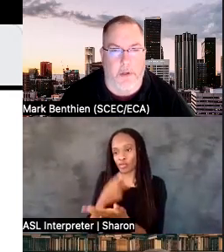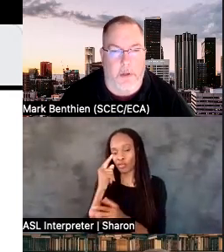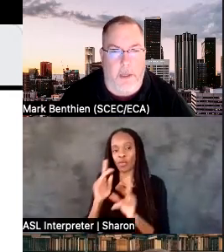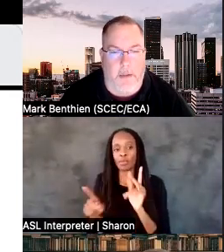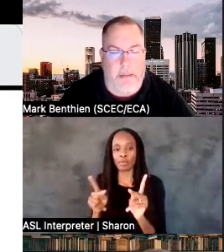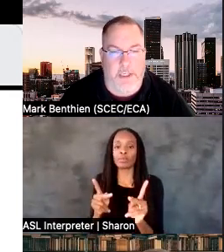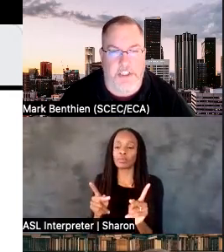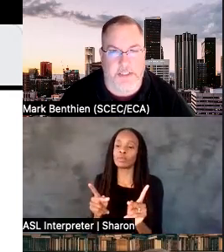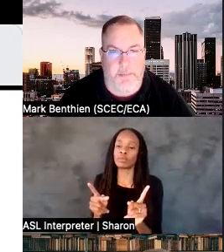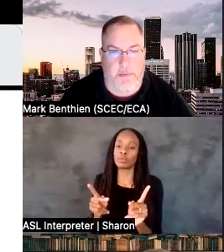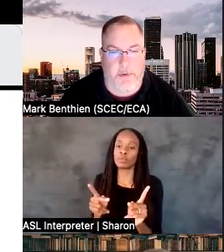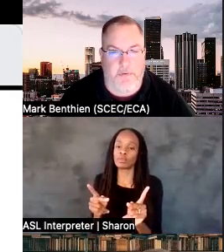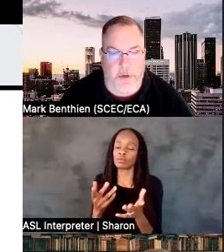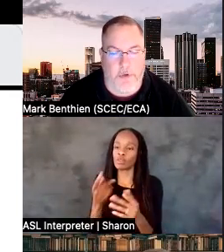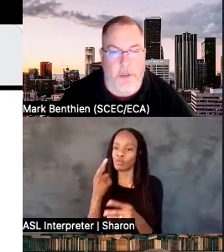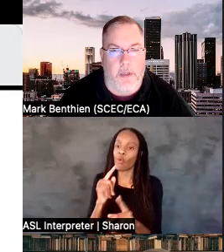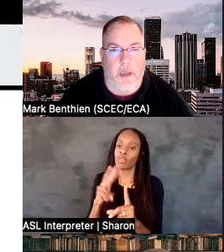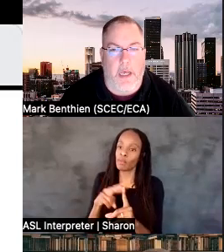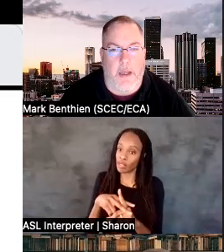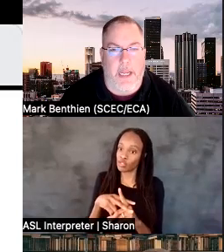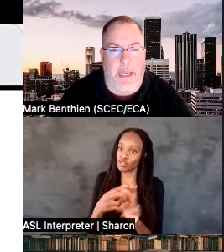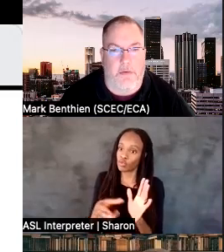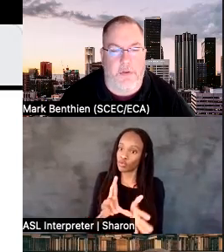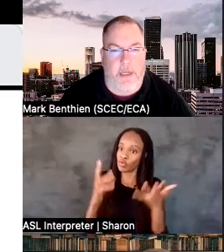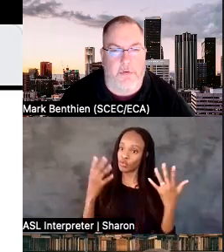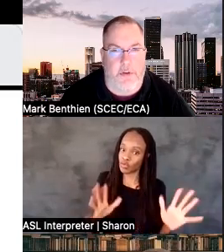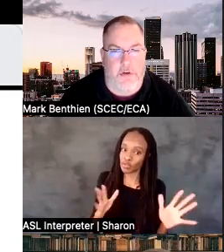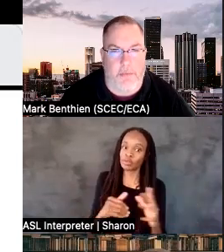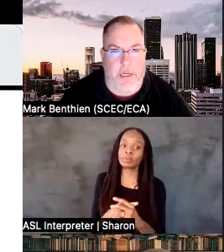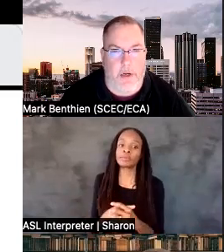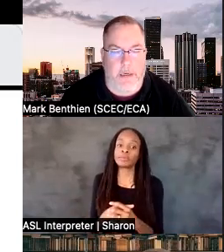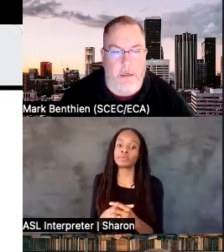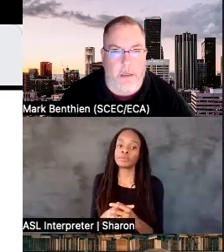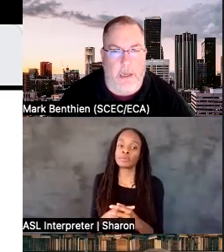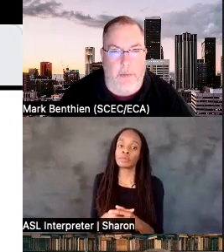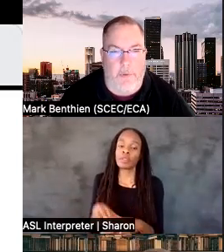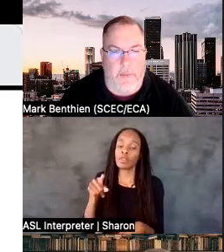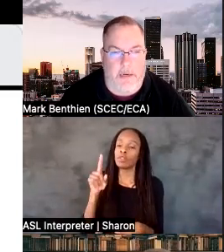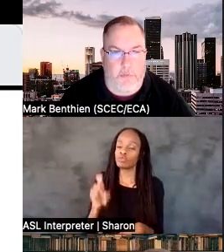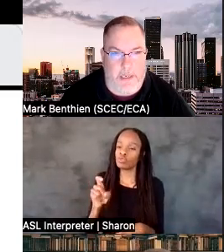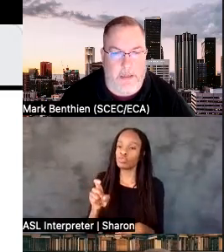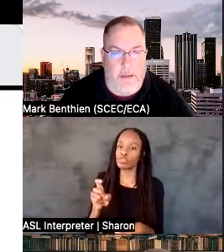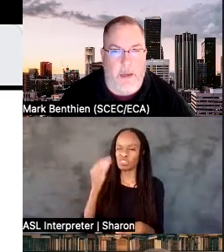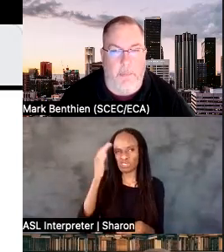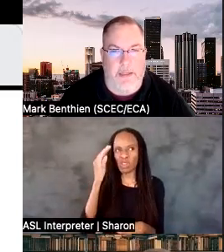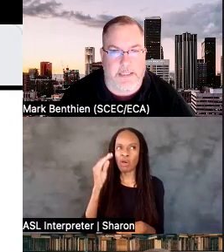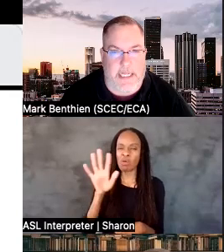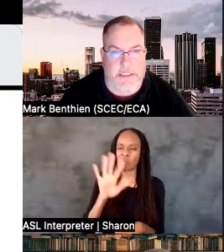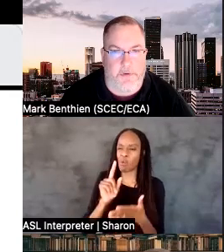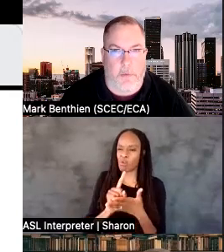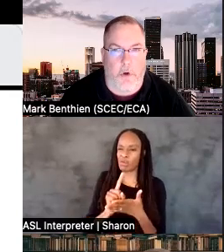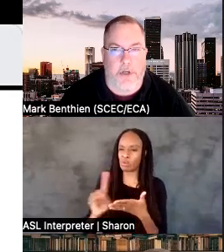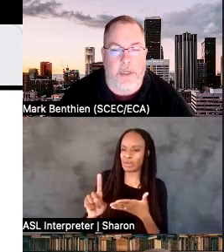been, the applications have been reviewed. And so you should be hearing within the next week about